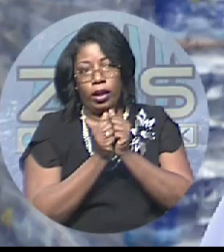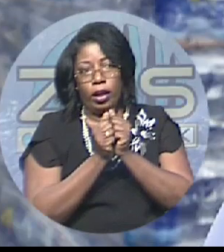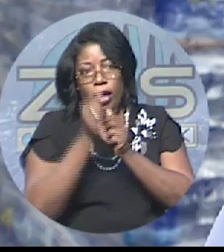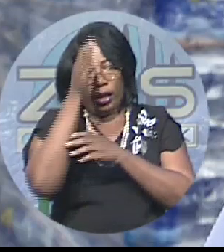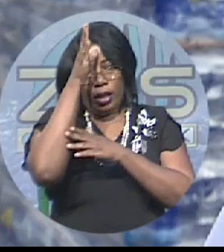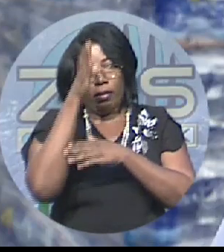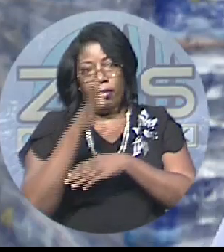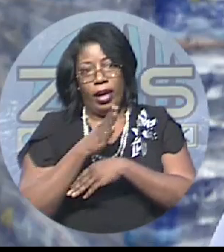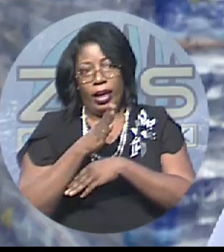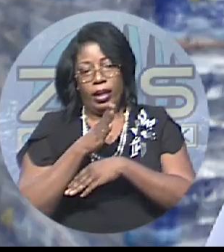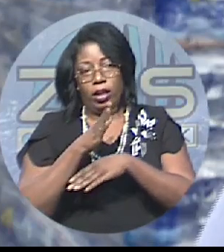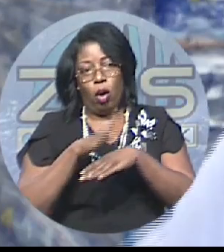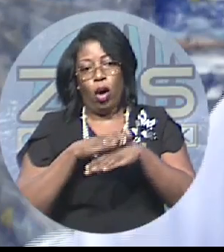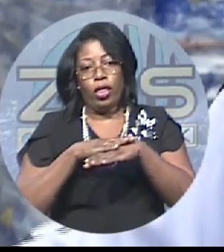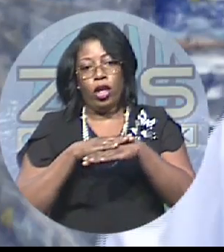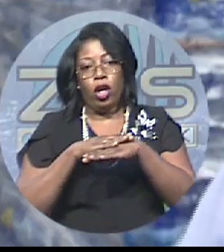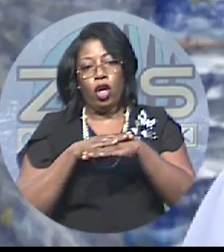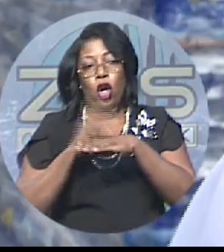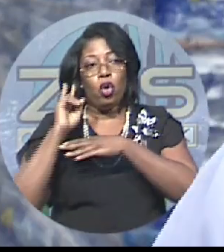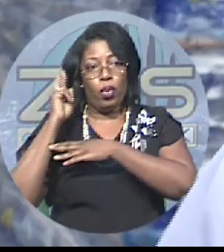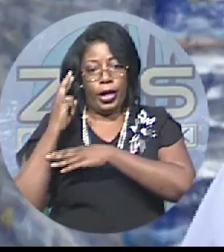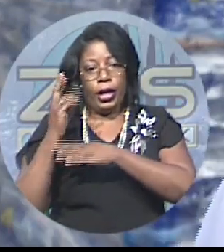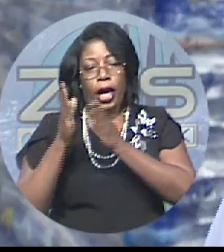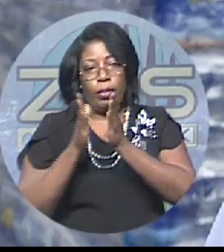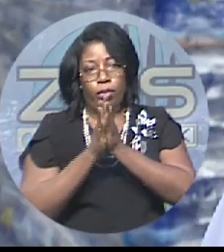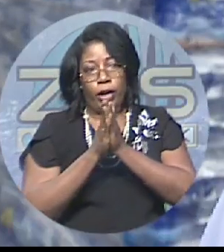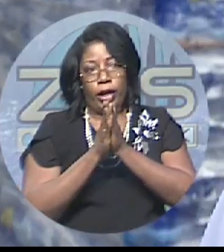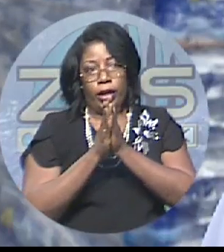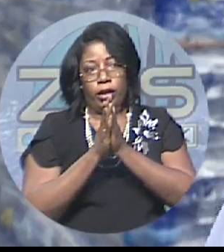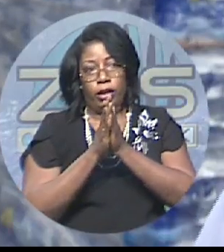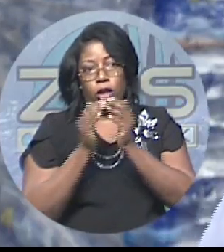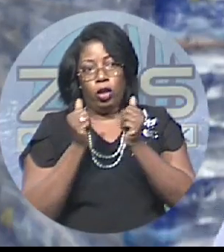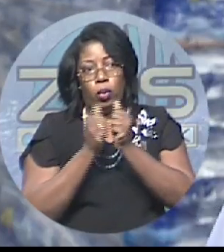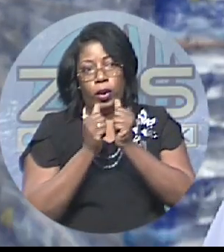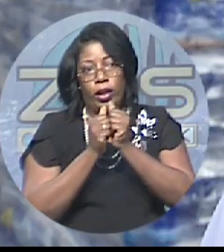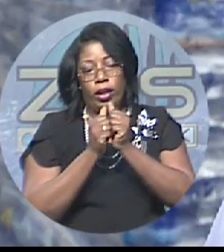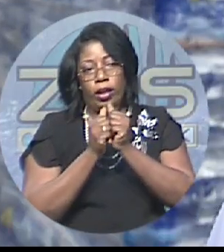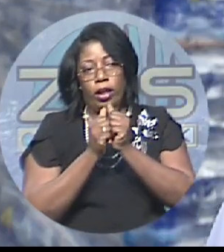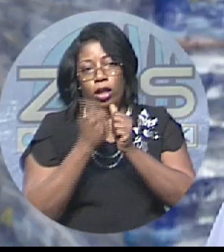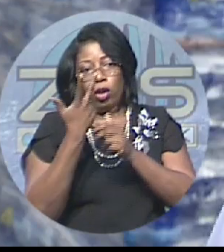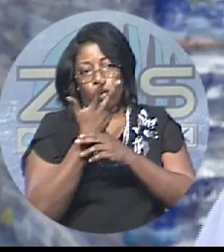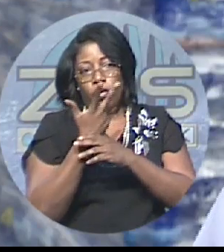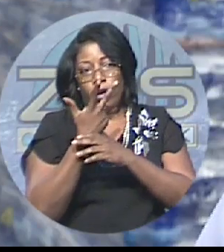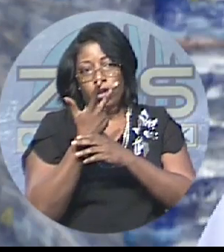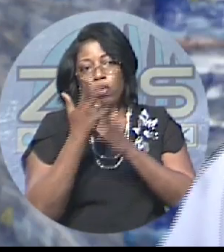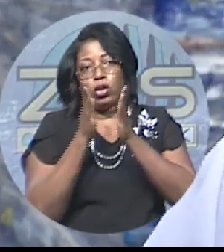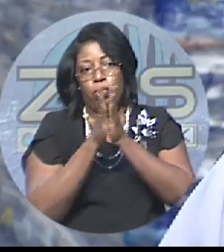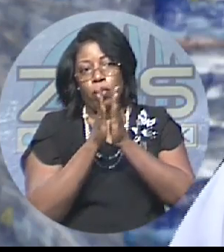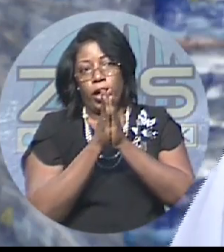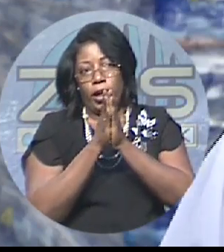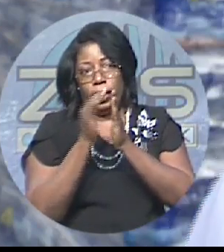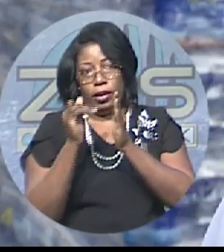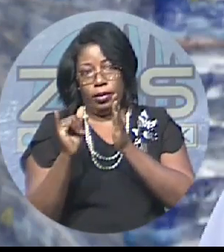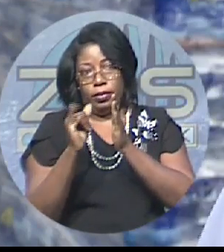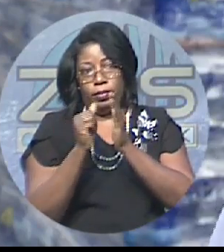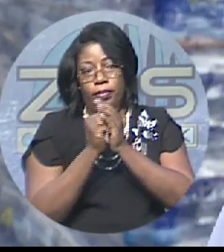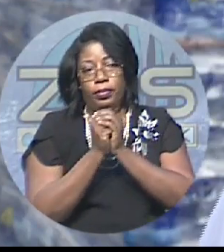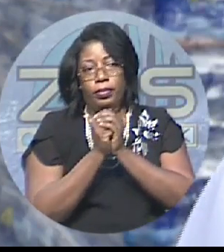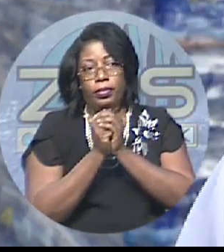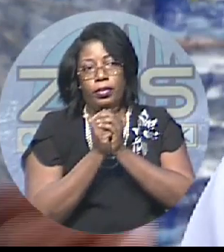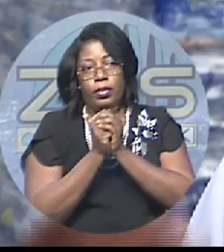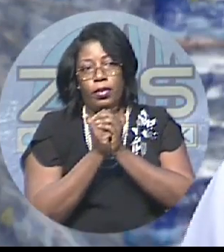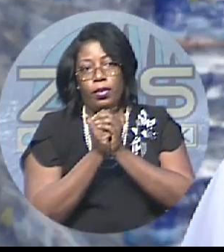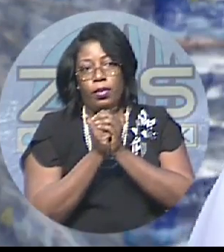the airways, and I prayed with Minister Lila May Adams also. The three of us was in prayer, along with, I would say, the whole